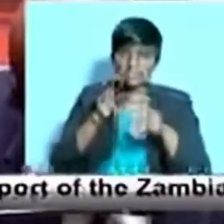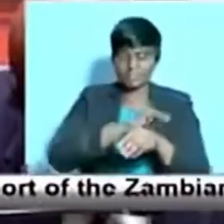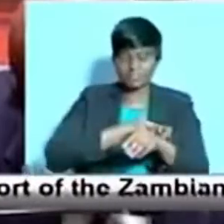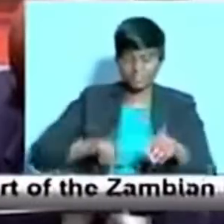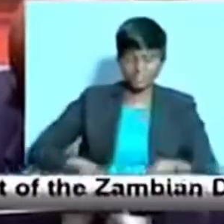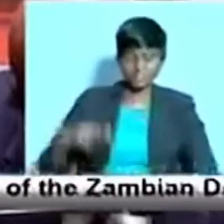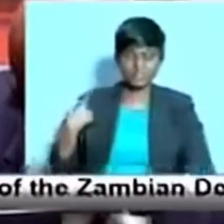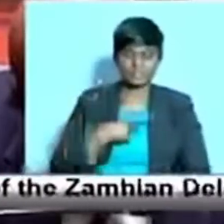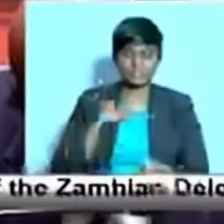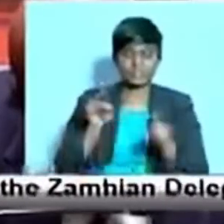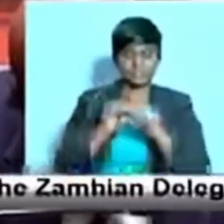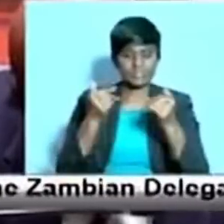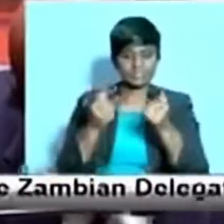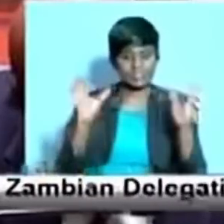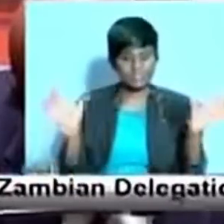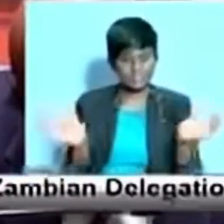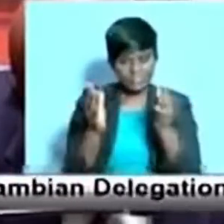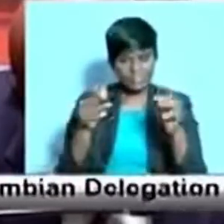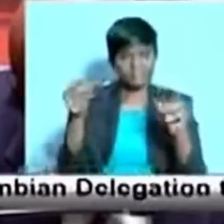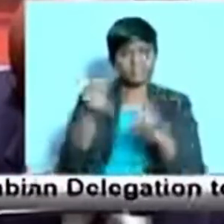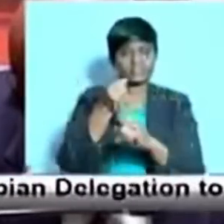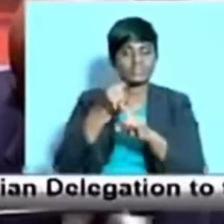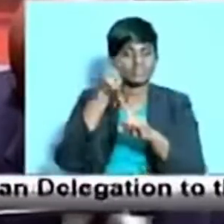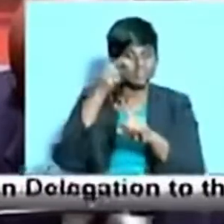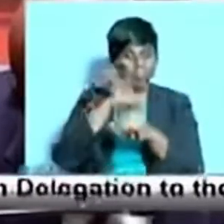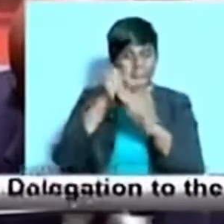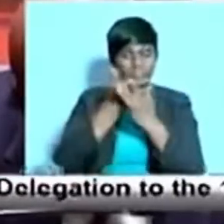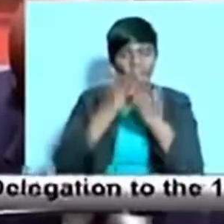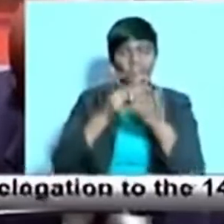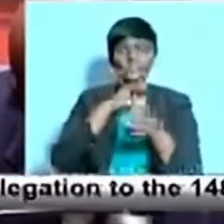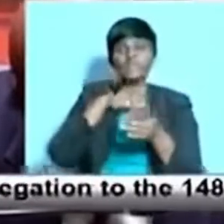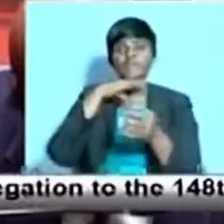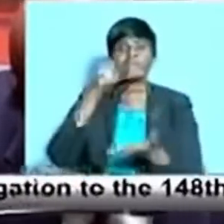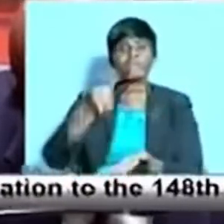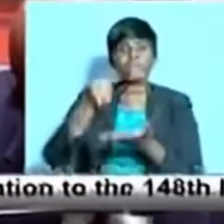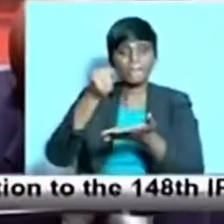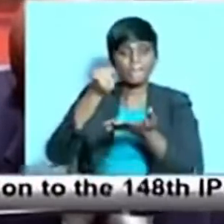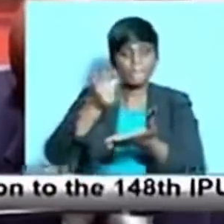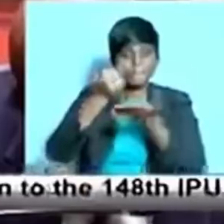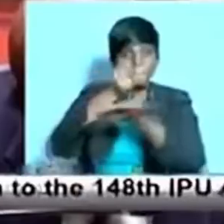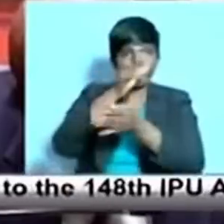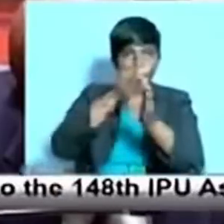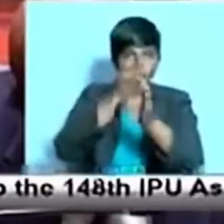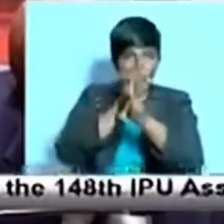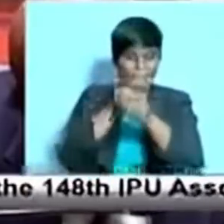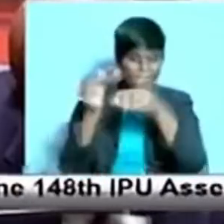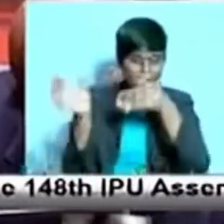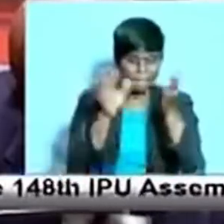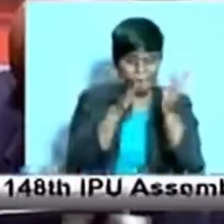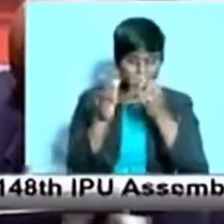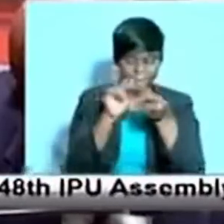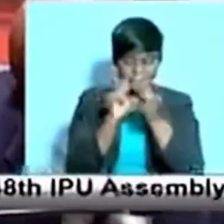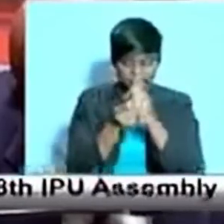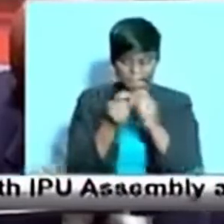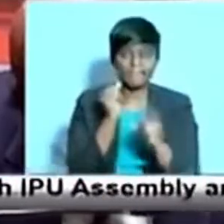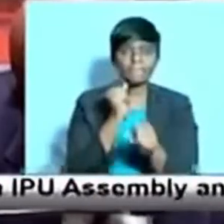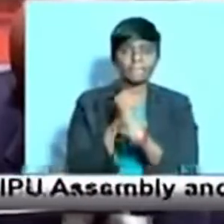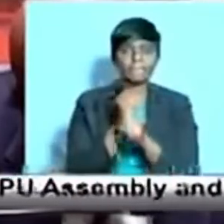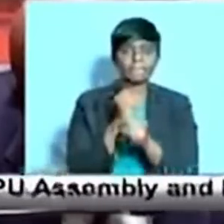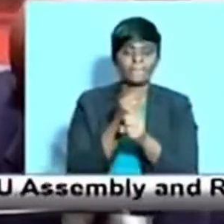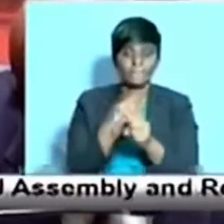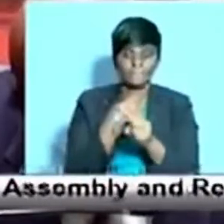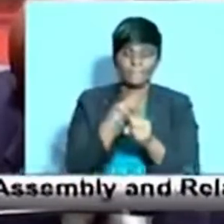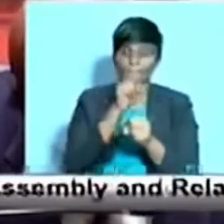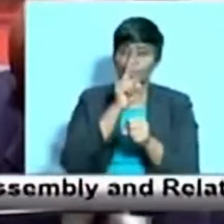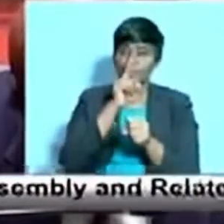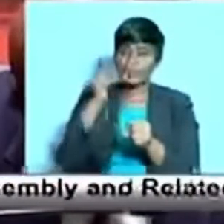of Parliament are encouraged to lobby for adequate budgetary allocation towards climate change efforts. And I'm sure